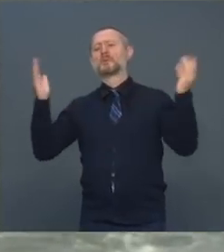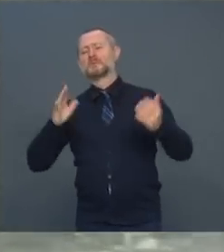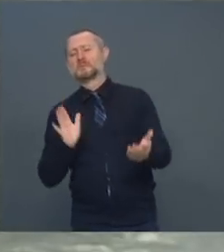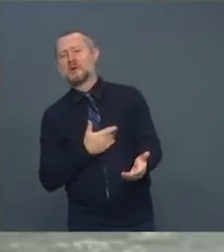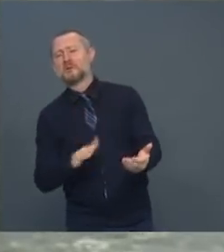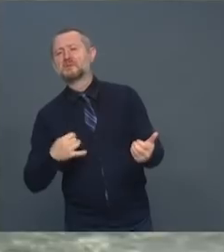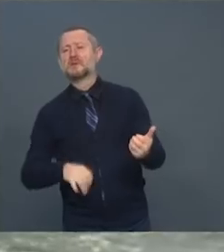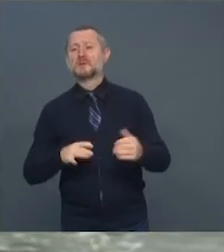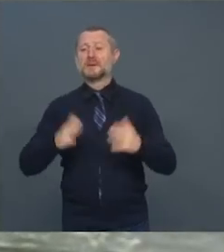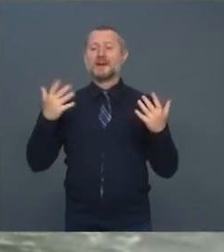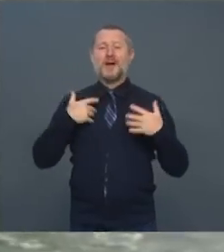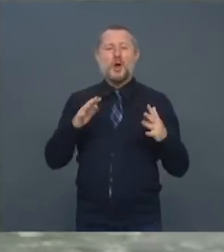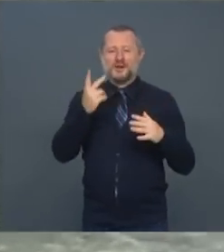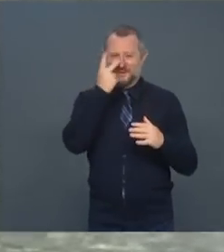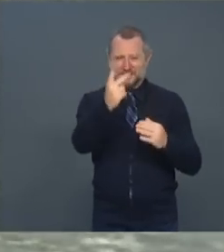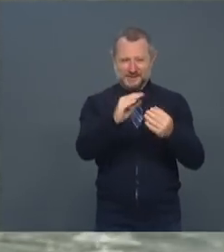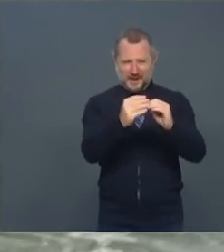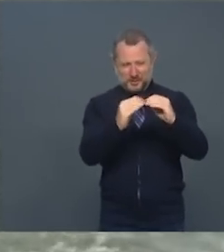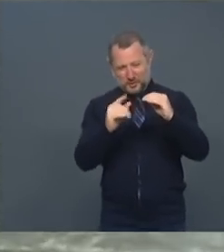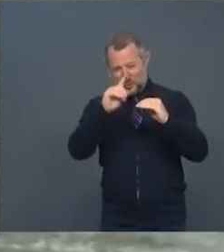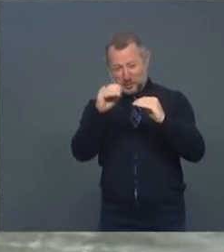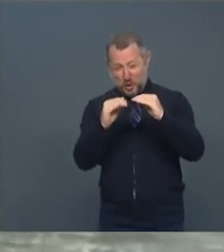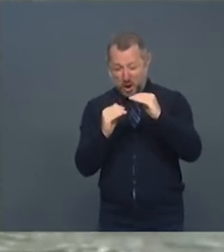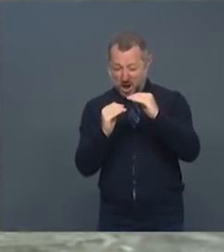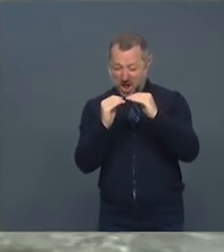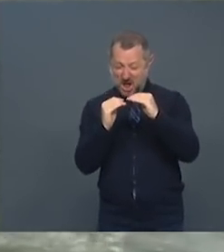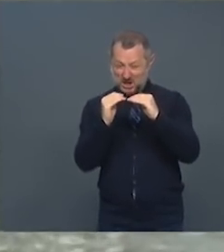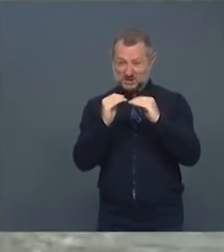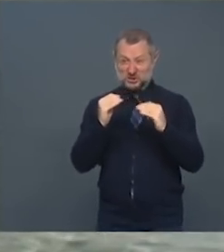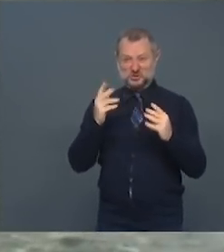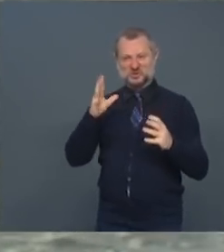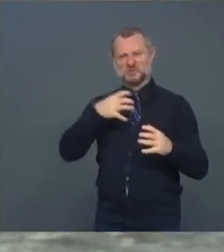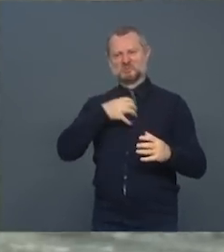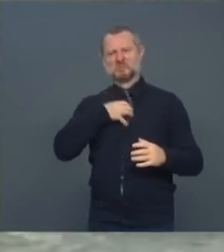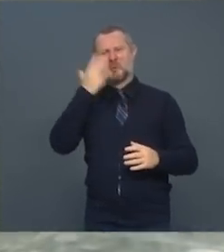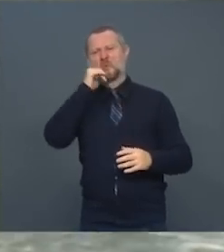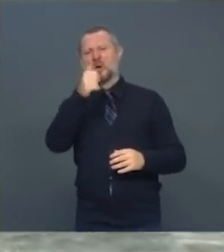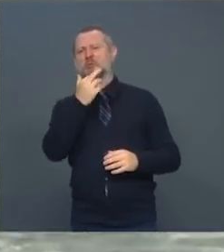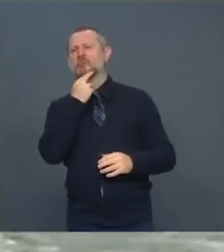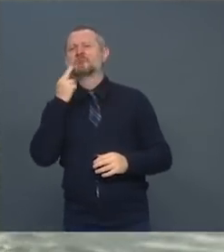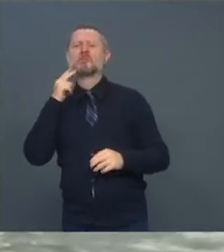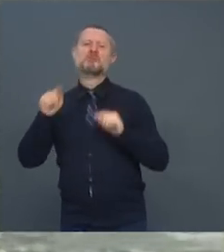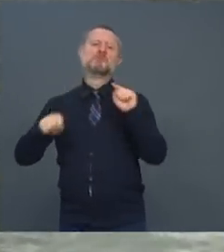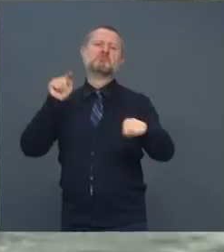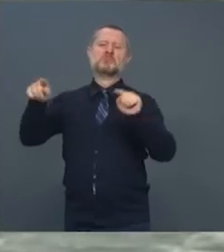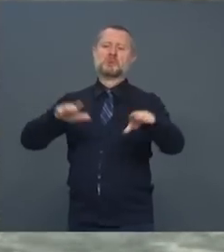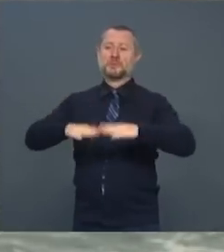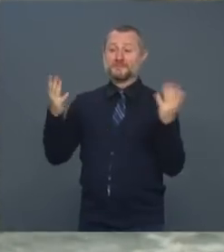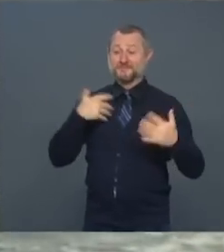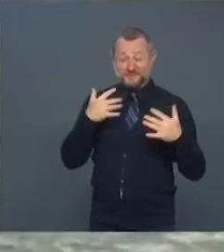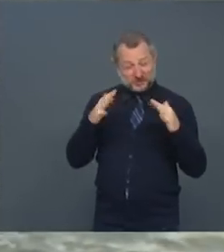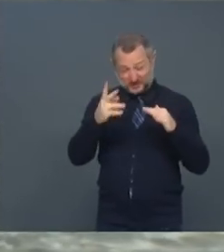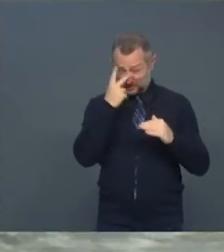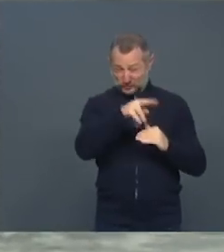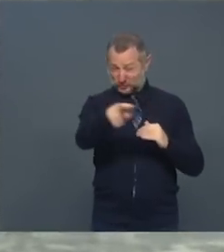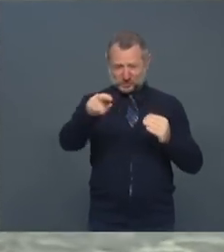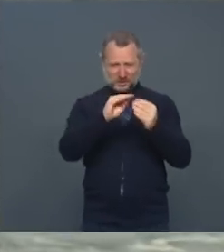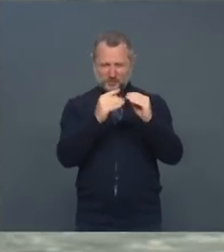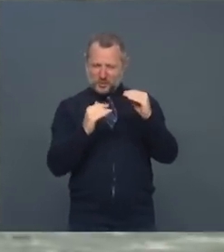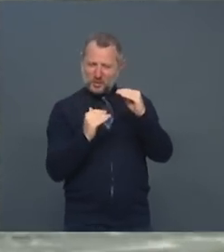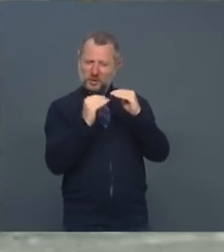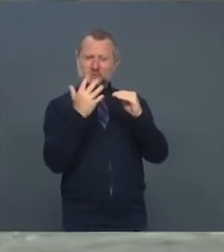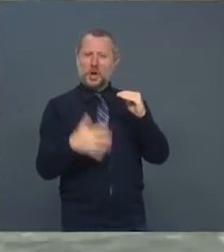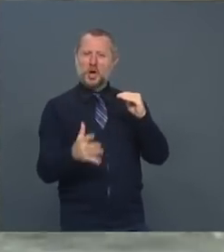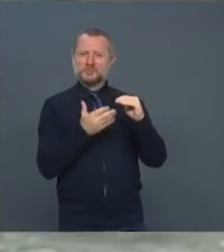1%. Why don't you increase restaurant percentages? You're at 1%.